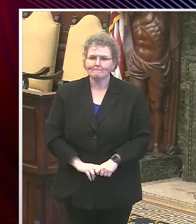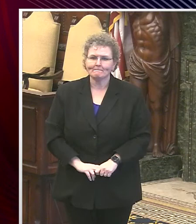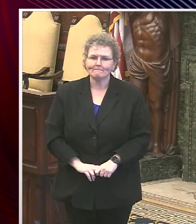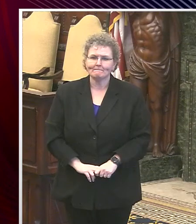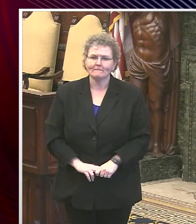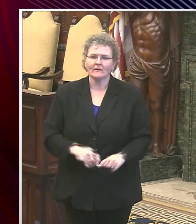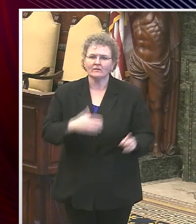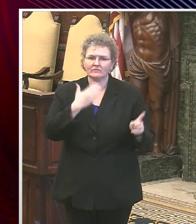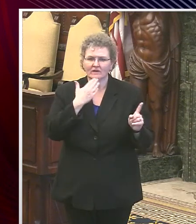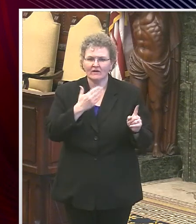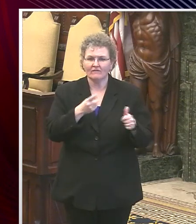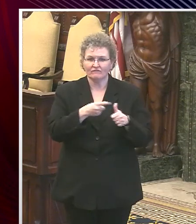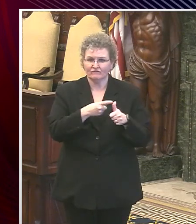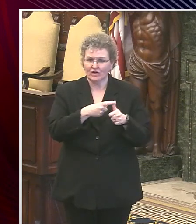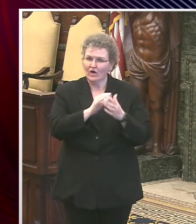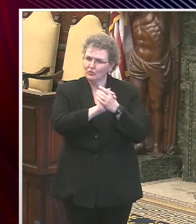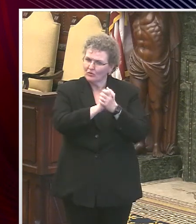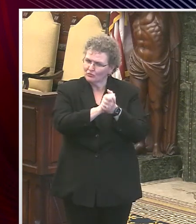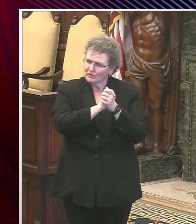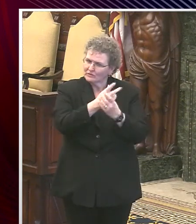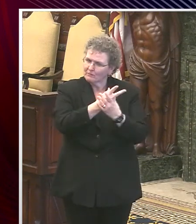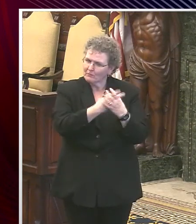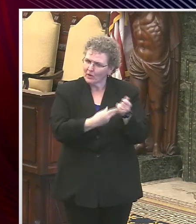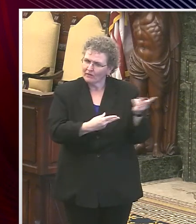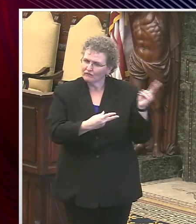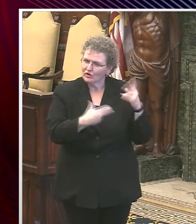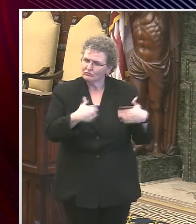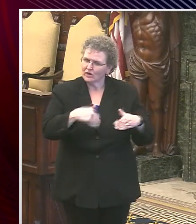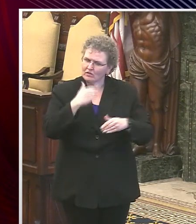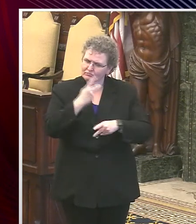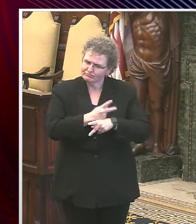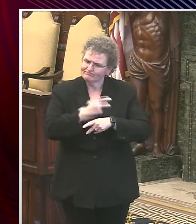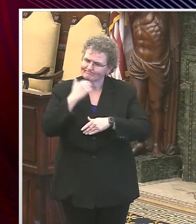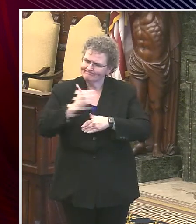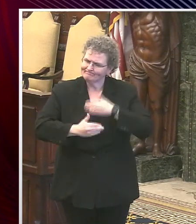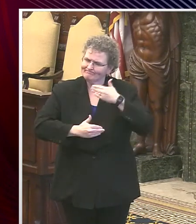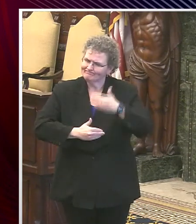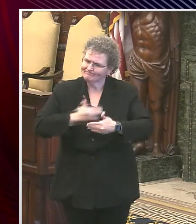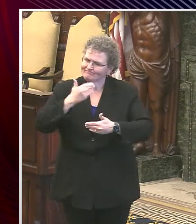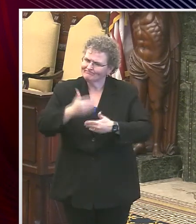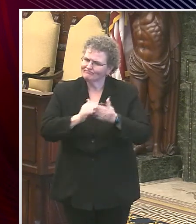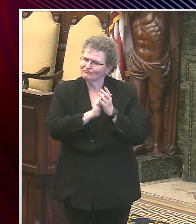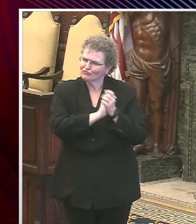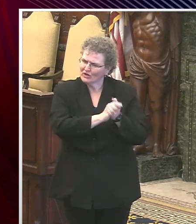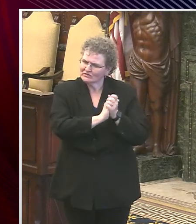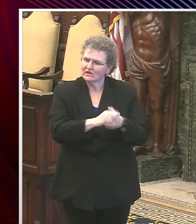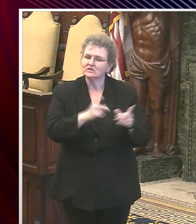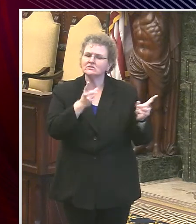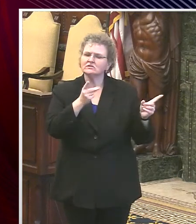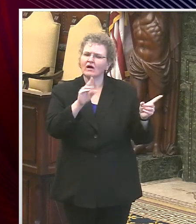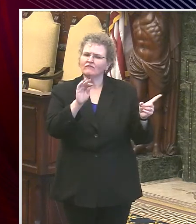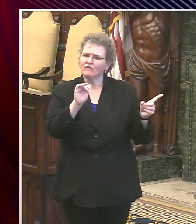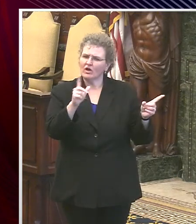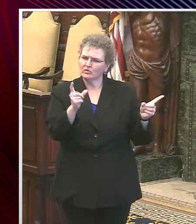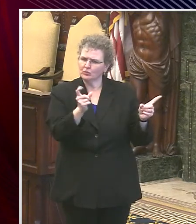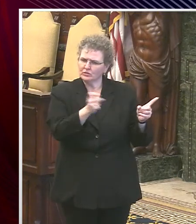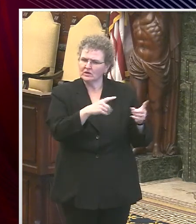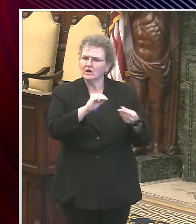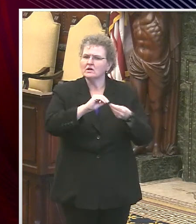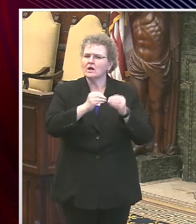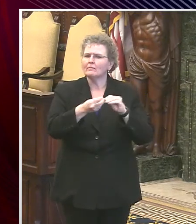Thank you. First, congratulations to both of you on the progress. First question is for Dr. Farley. Can you give us